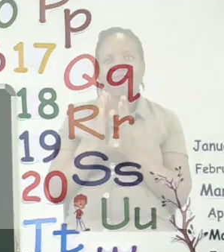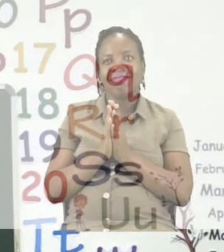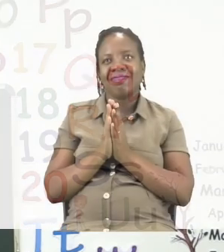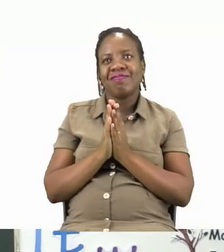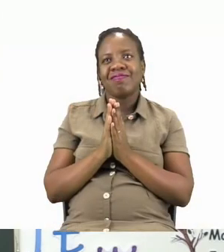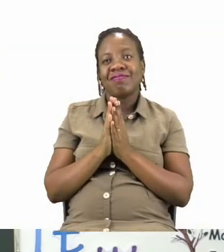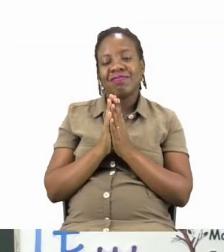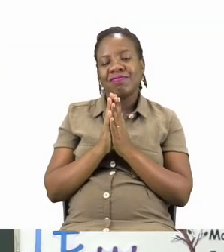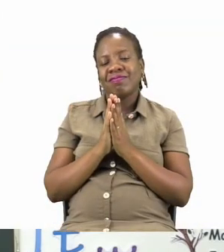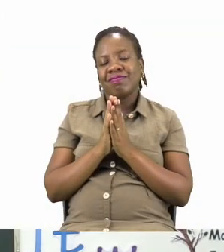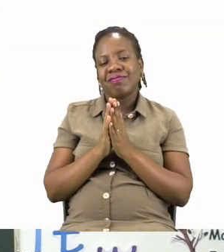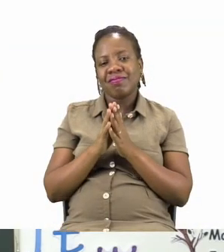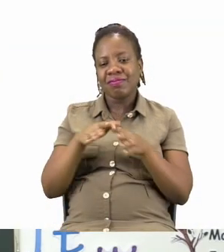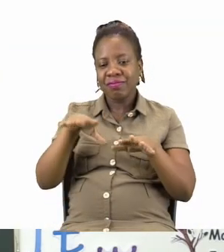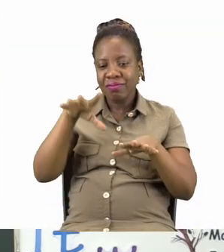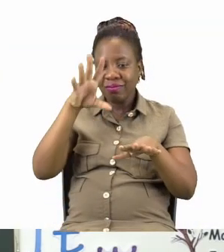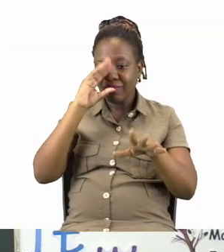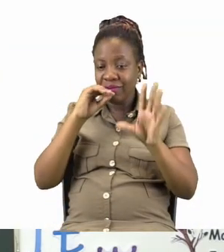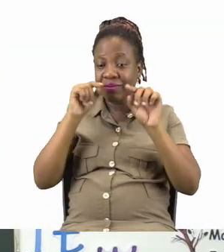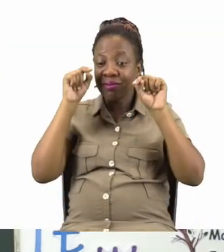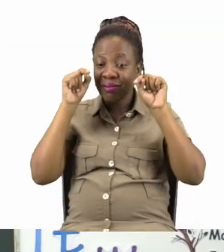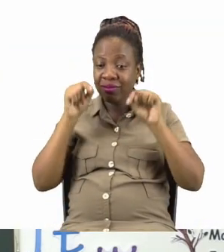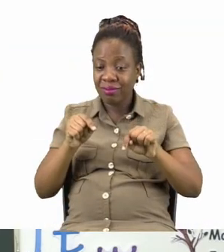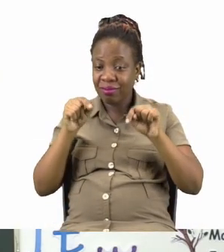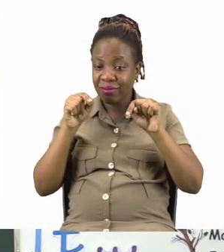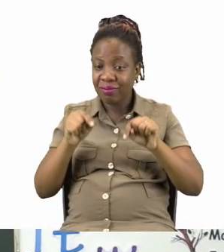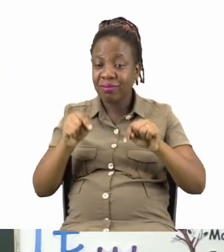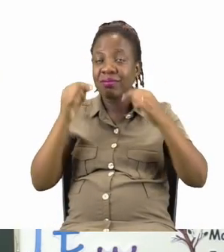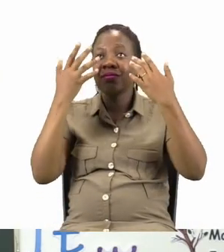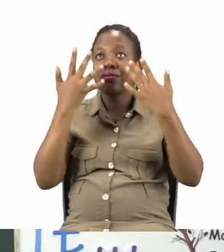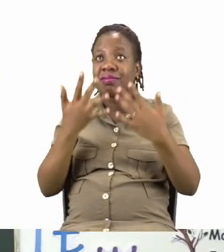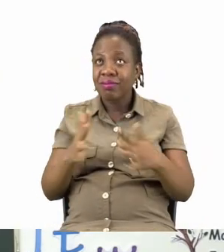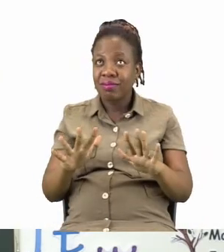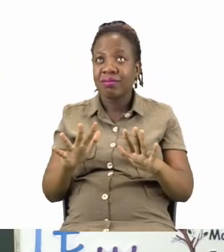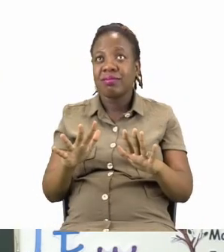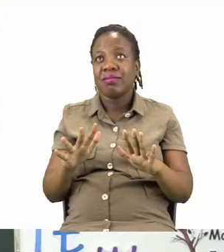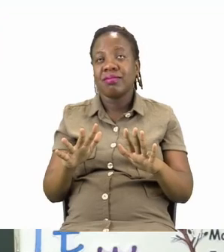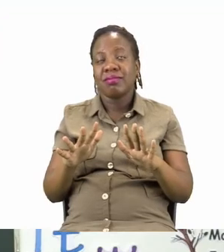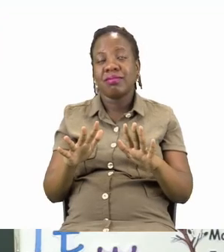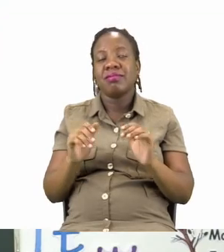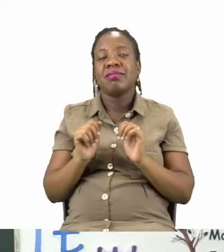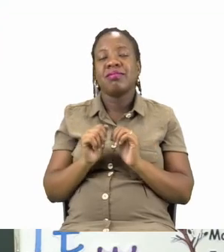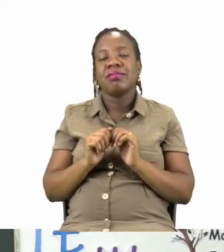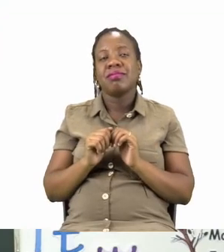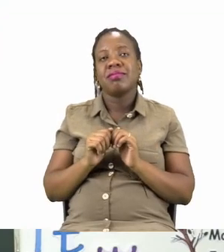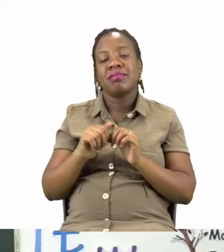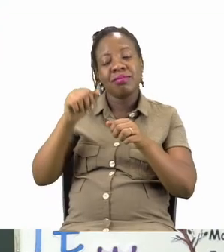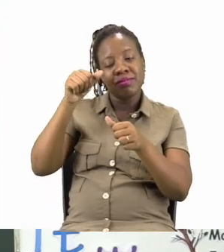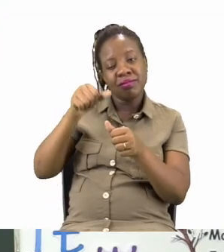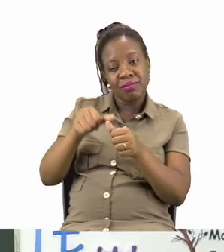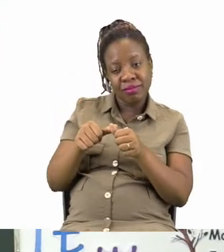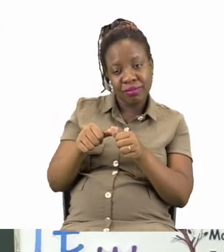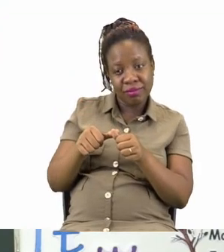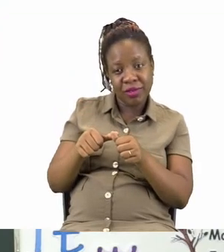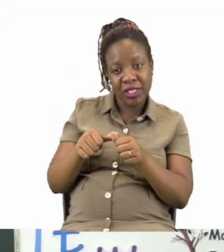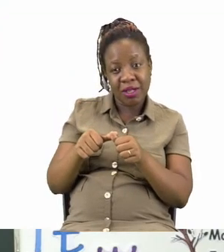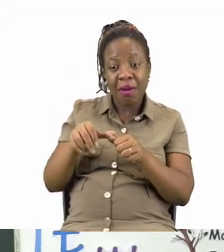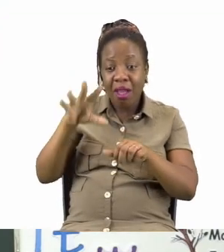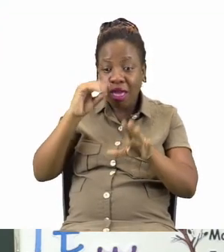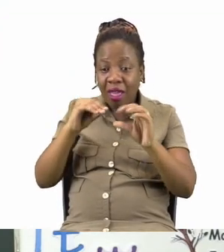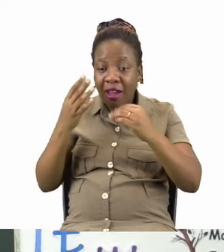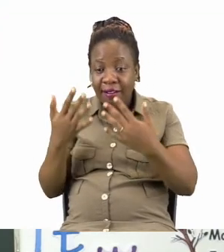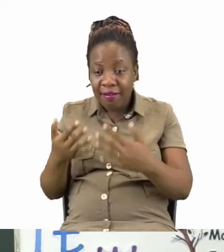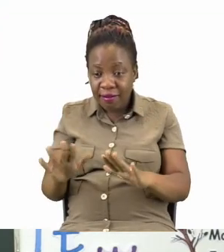We have come to the end of our lesson for today, boys and girls. Now, remember, before we go home, we need